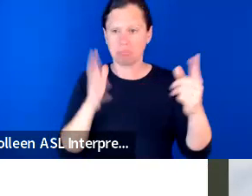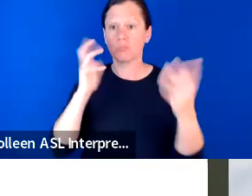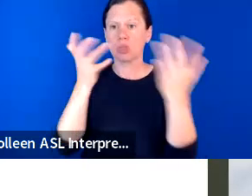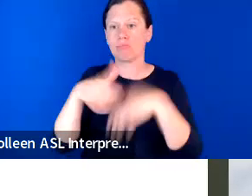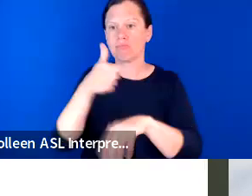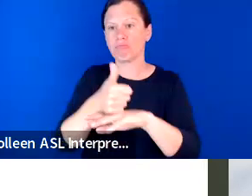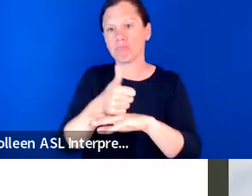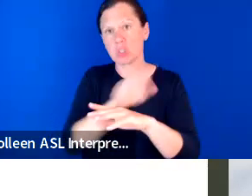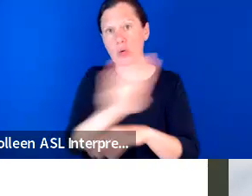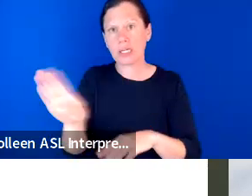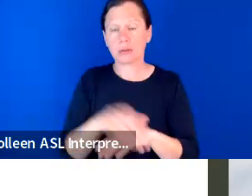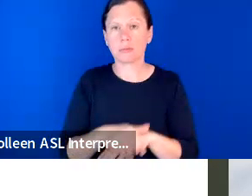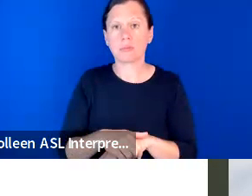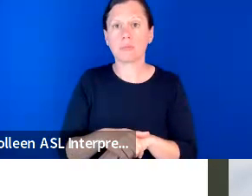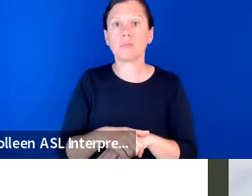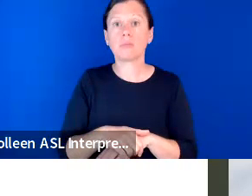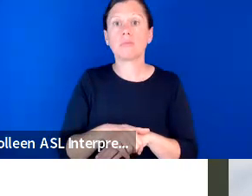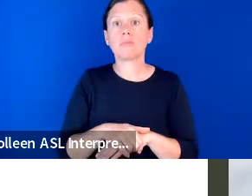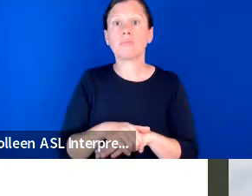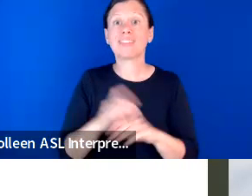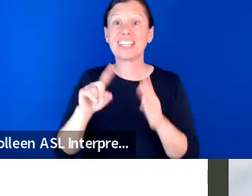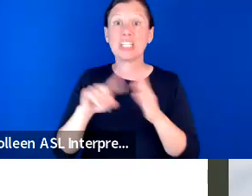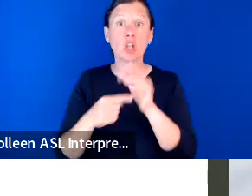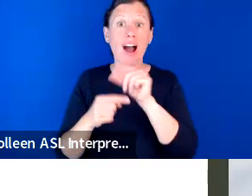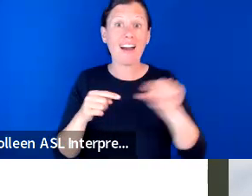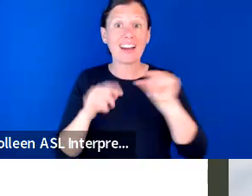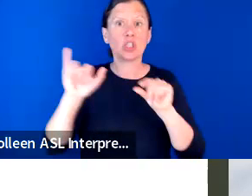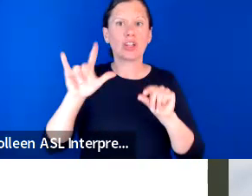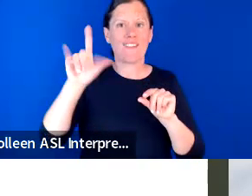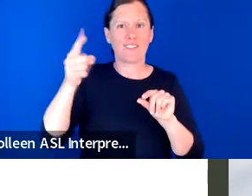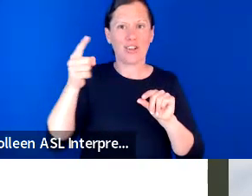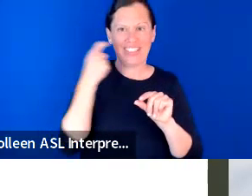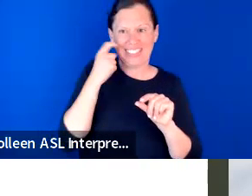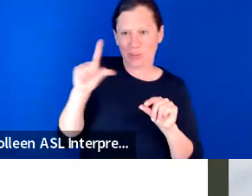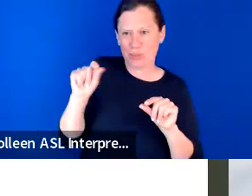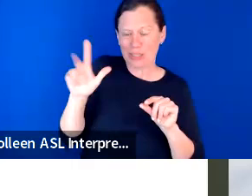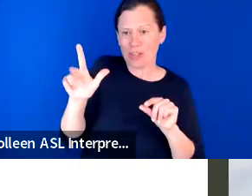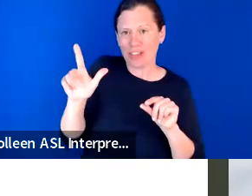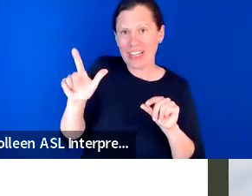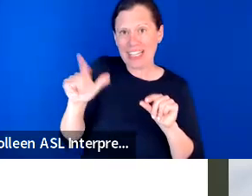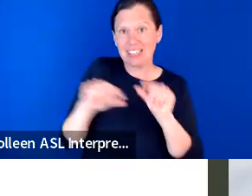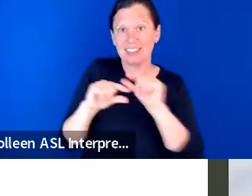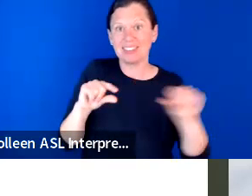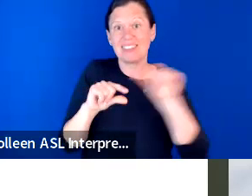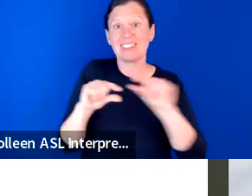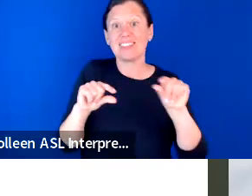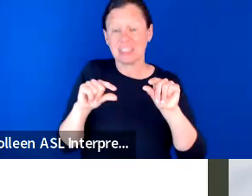Contributions for the program started on July 1st of 2023, and benefits will become available in